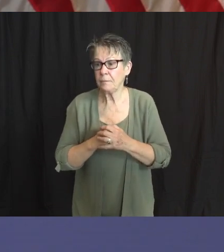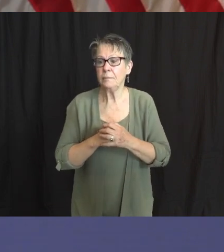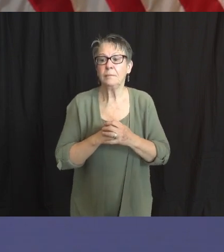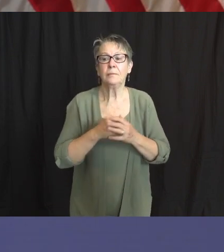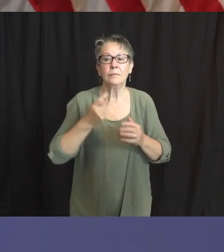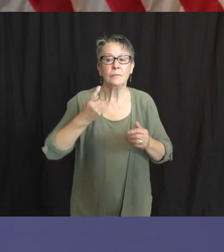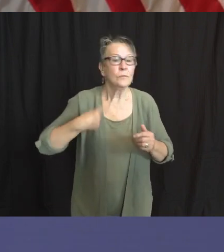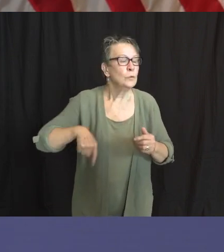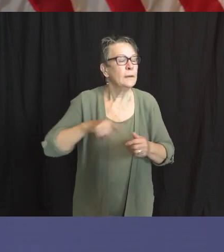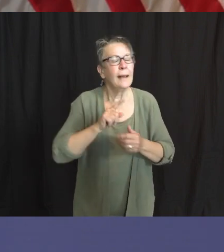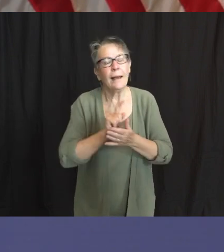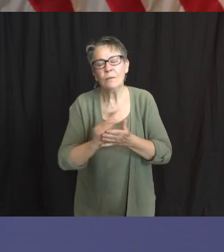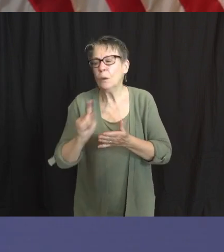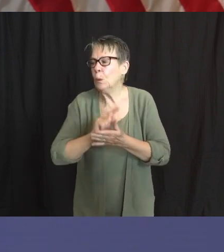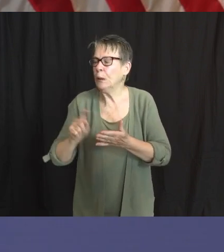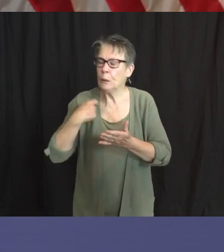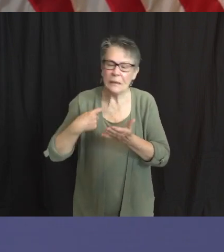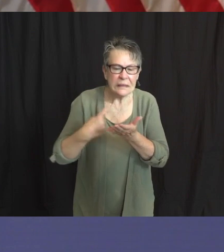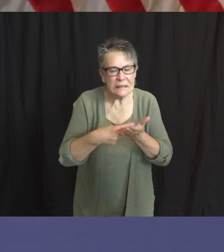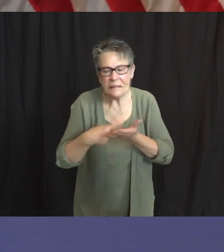with the Speaker and Senate President,